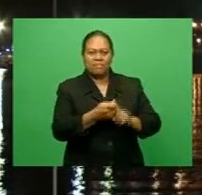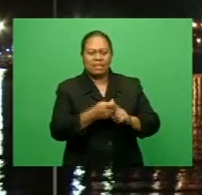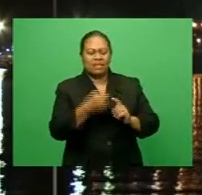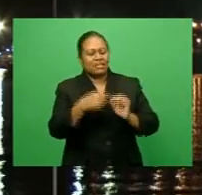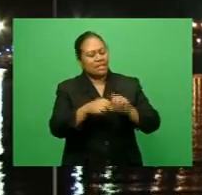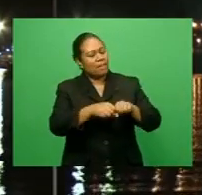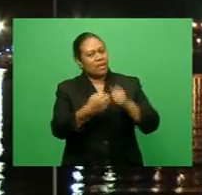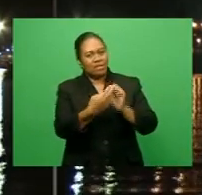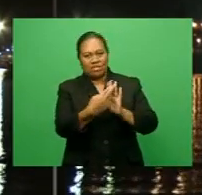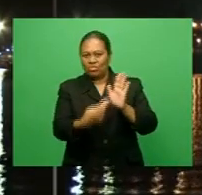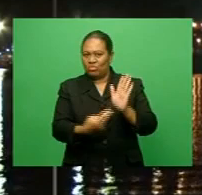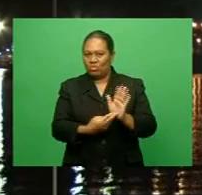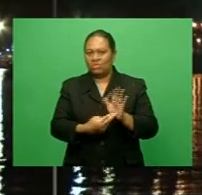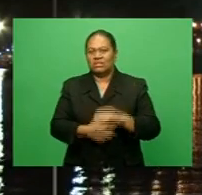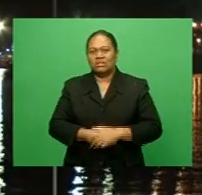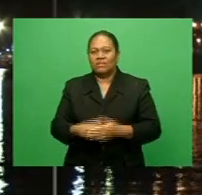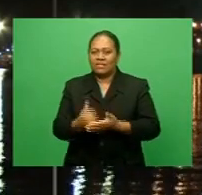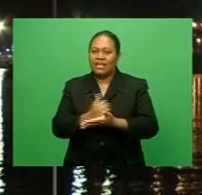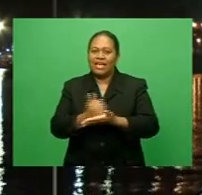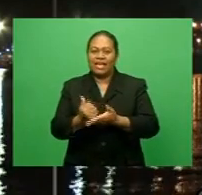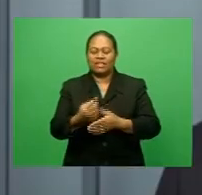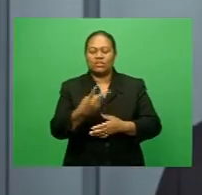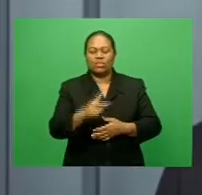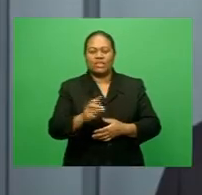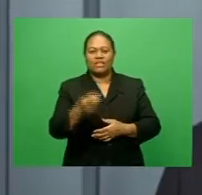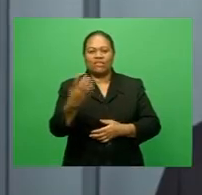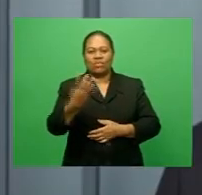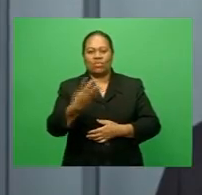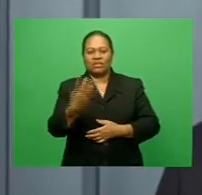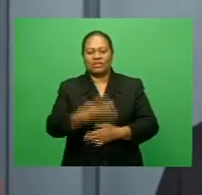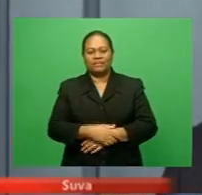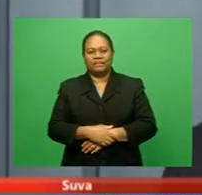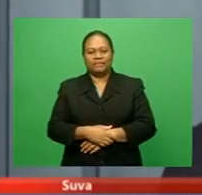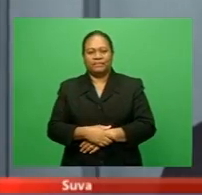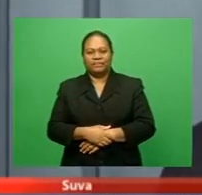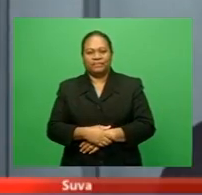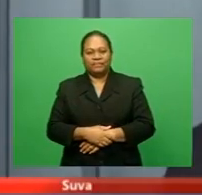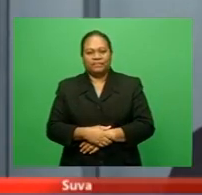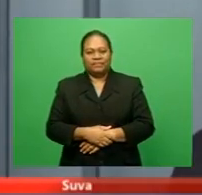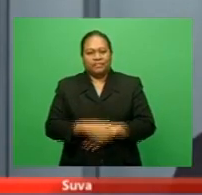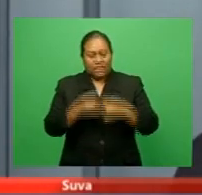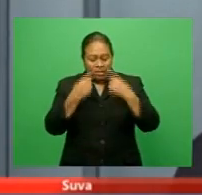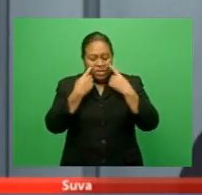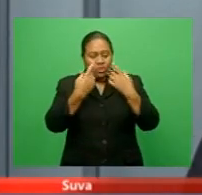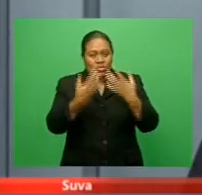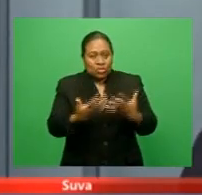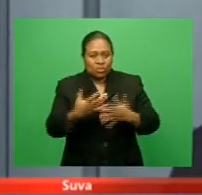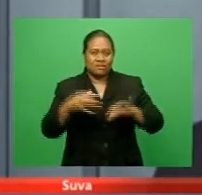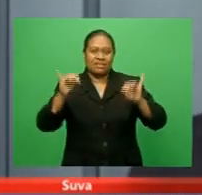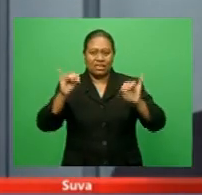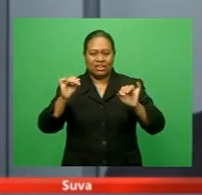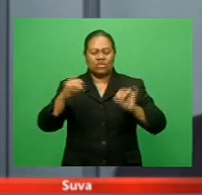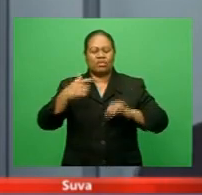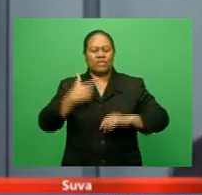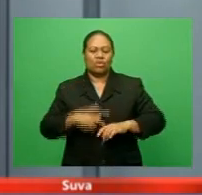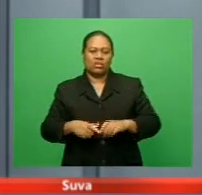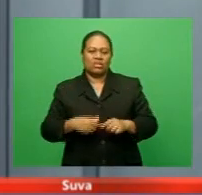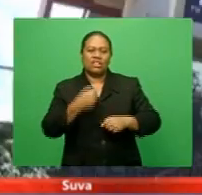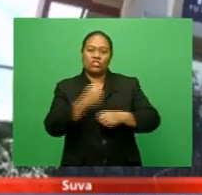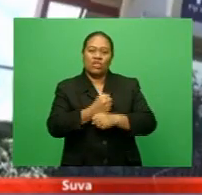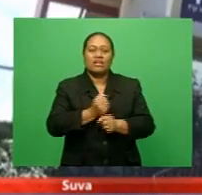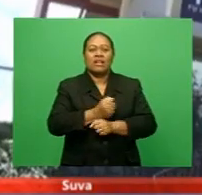the Parliamentary Remuneration Act 2014. The matter came to light in May this year when Parliament Secretary